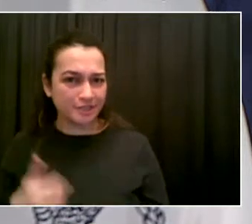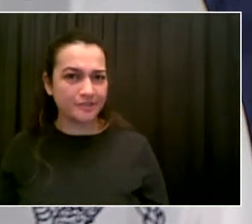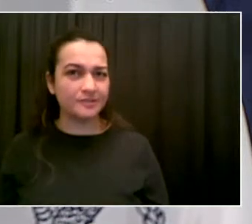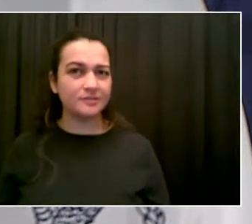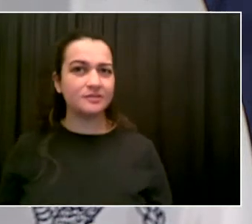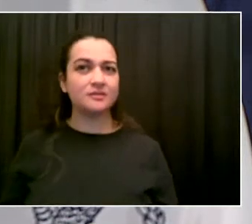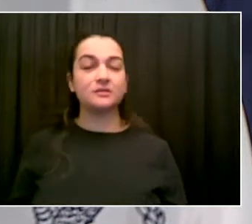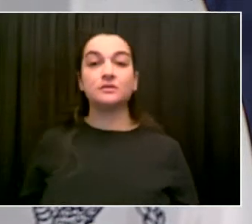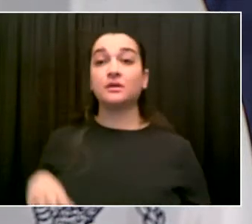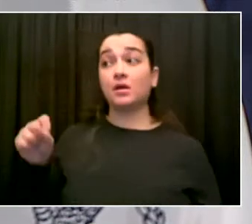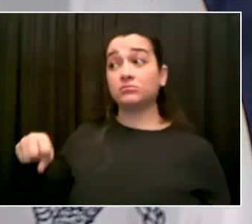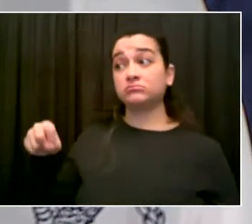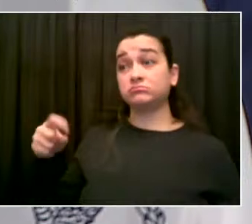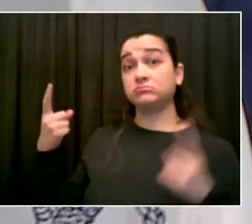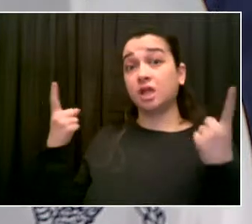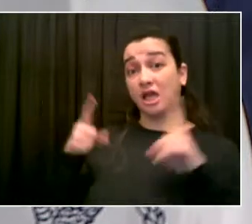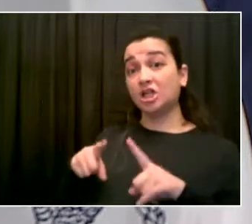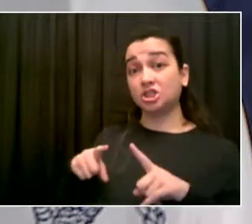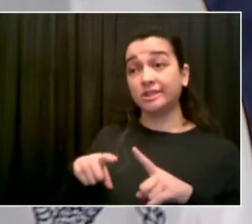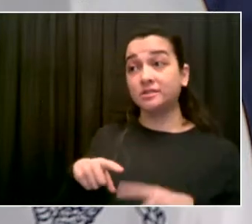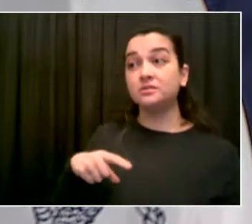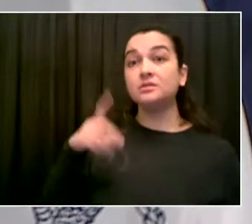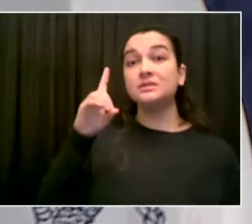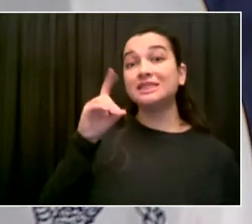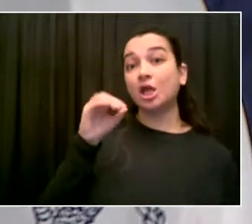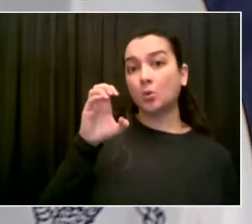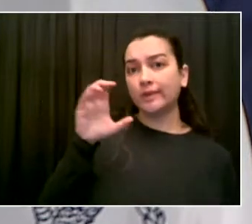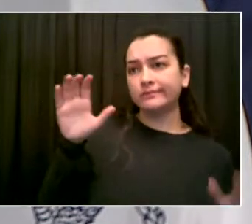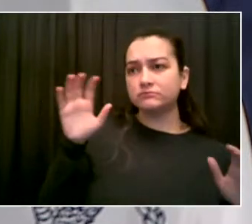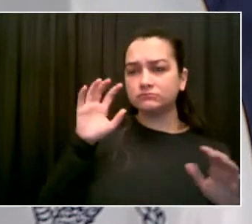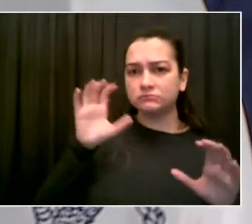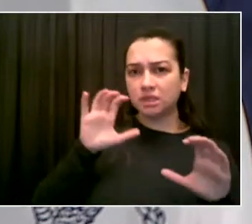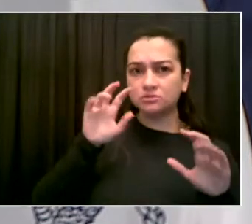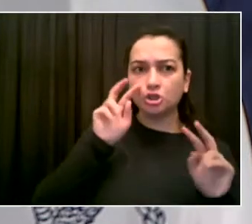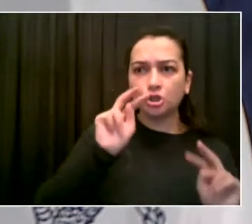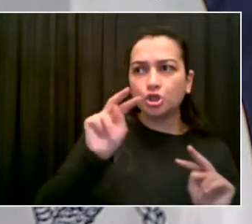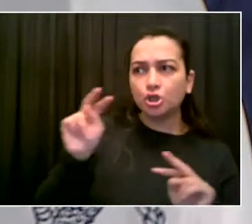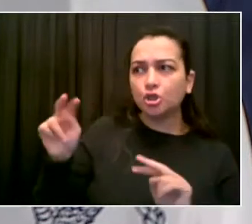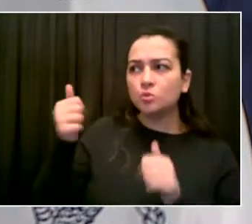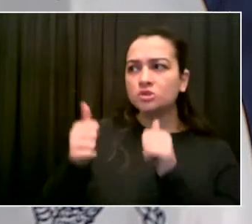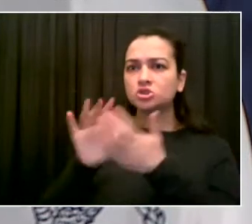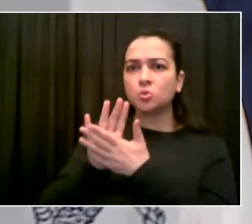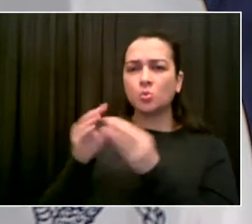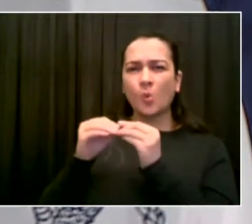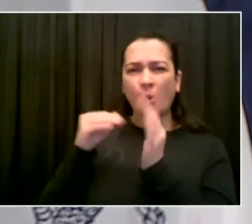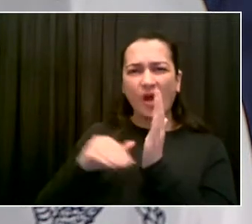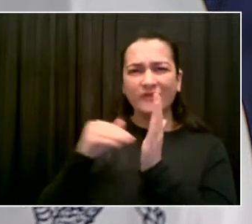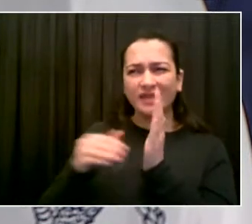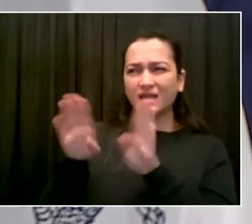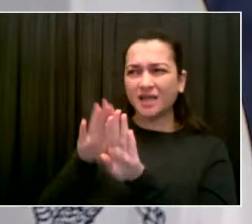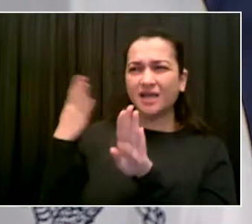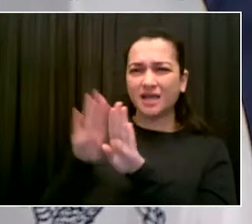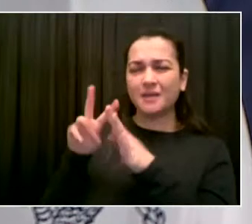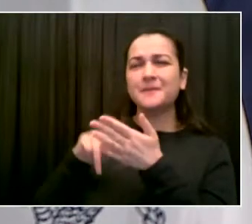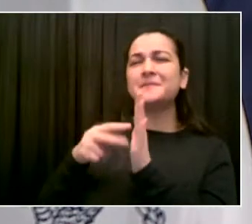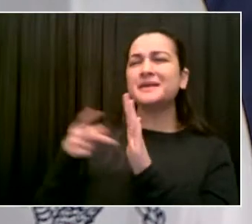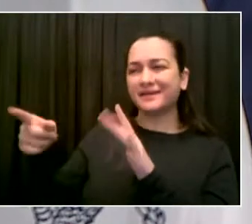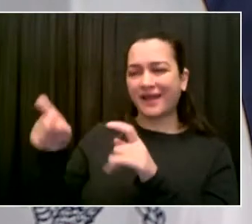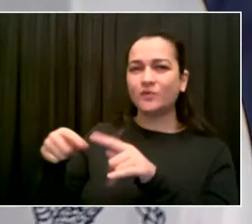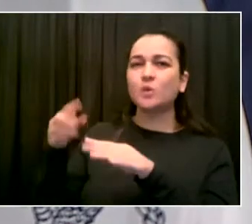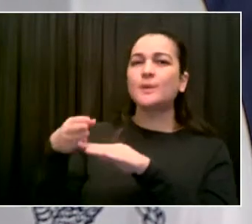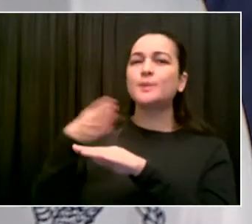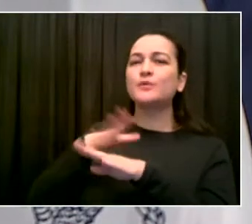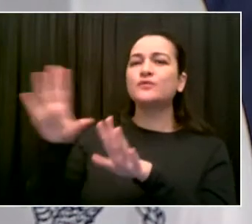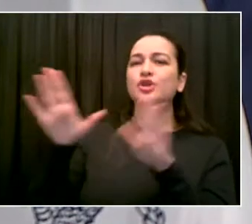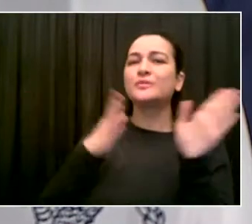We believe this new approach is going to keep everyone safe, but also keep schools open a lot more steadily through April, May, June.